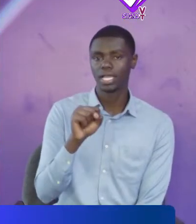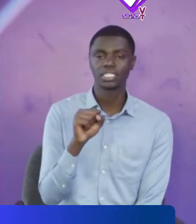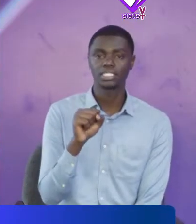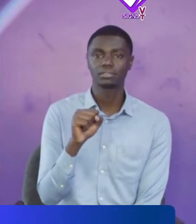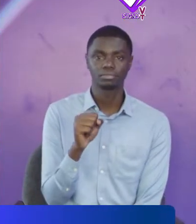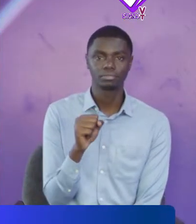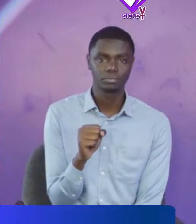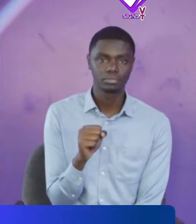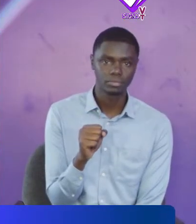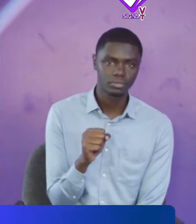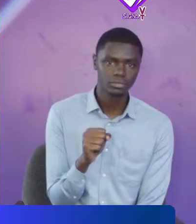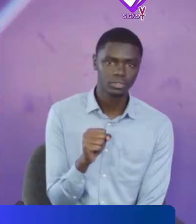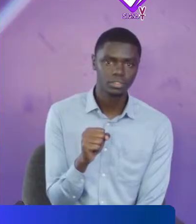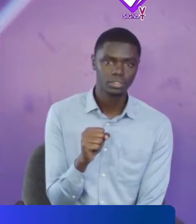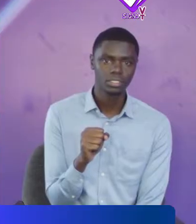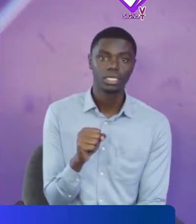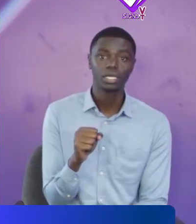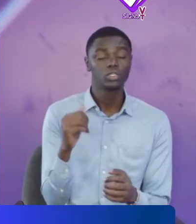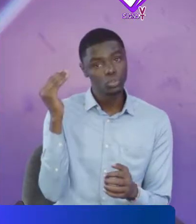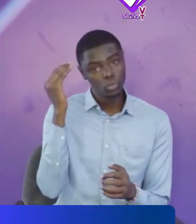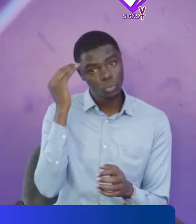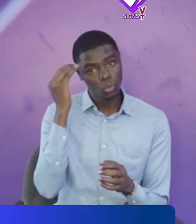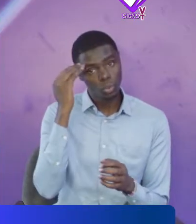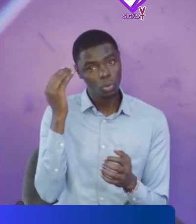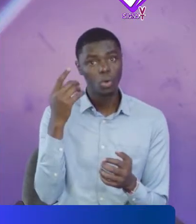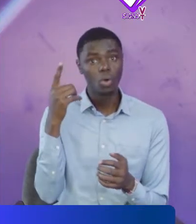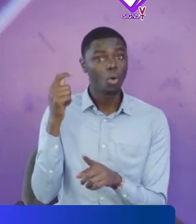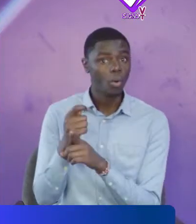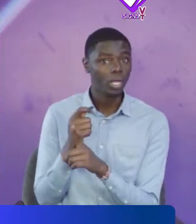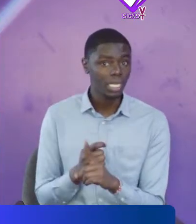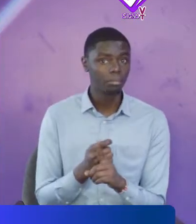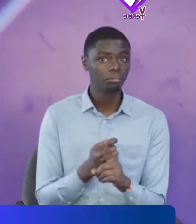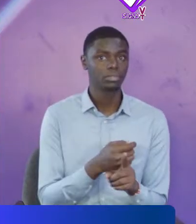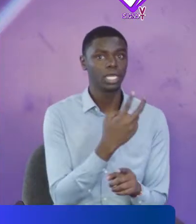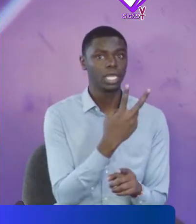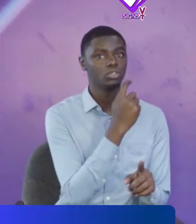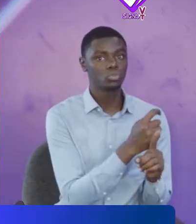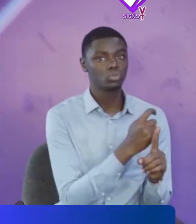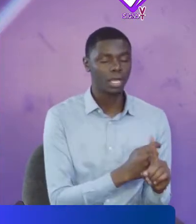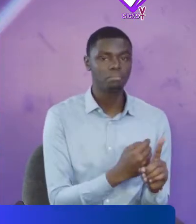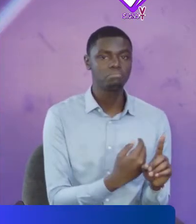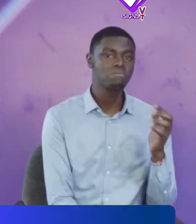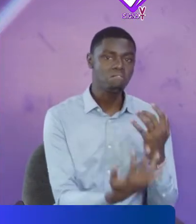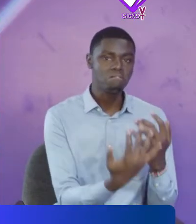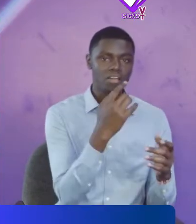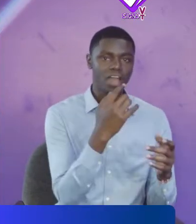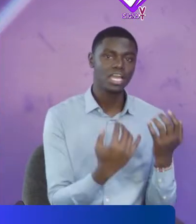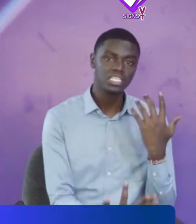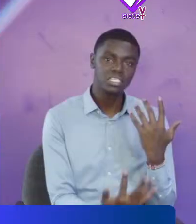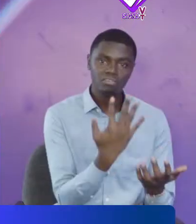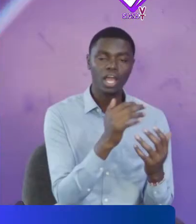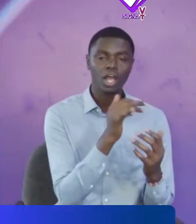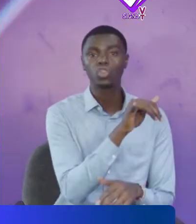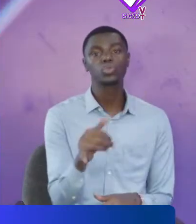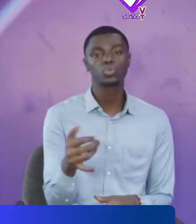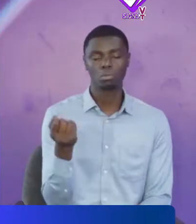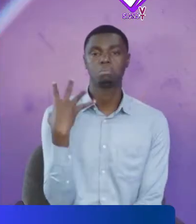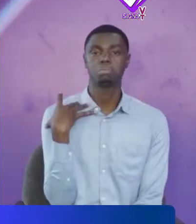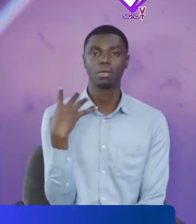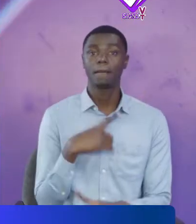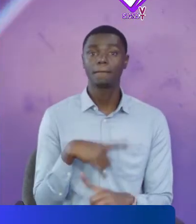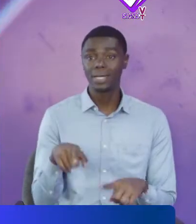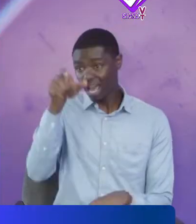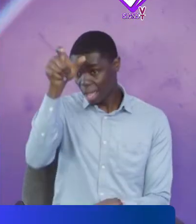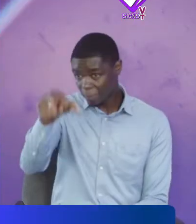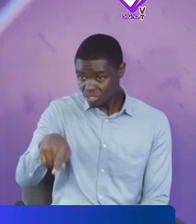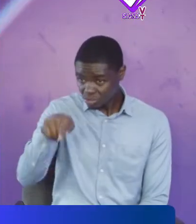about, the main thing is about this 1-term versus 2-term. That Fire, one you know. see fire. Fire, see fire. So those ones you know. Yes. So I'm trying